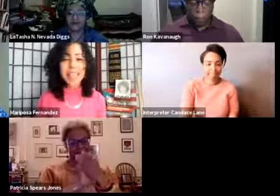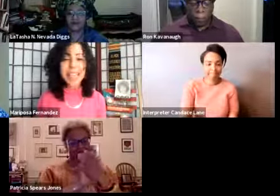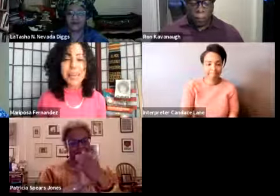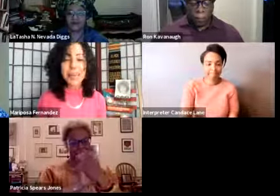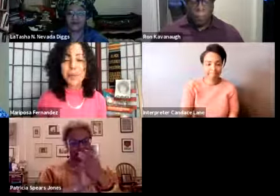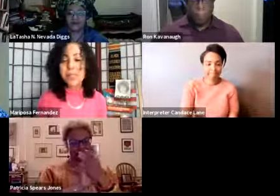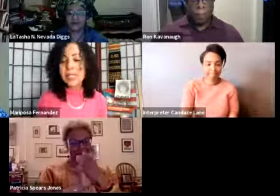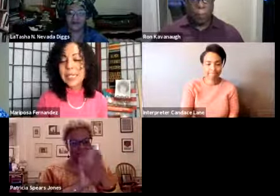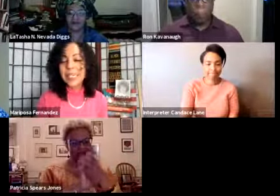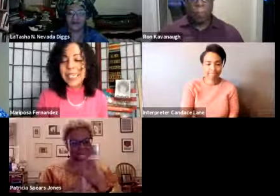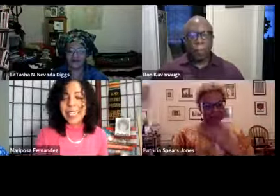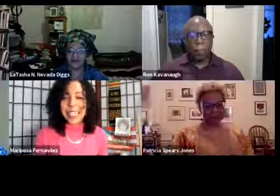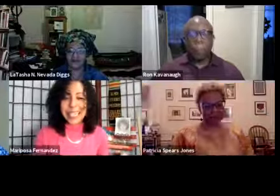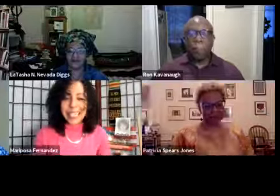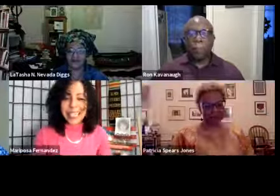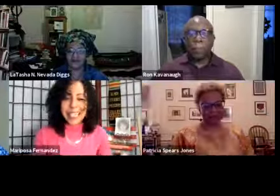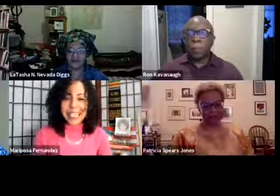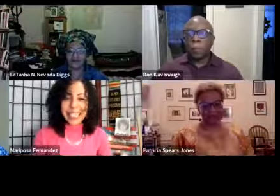Thank you.